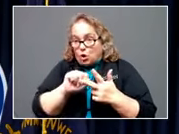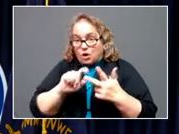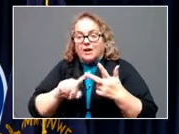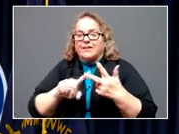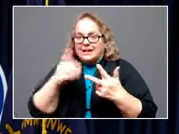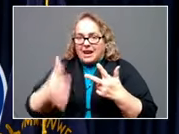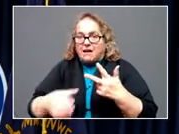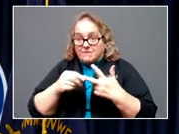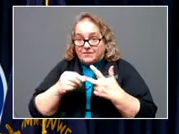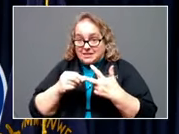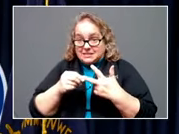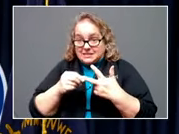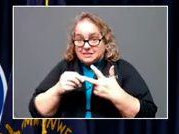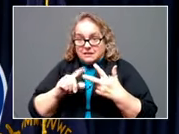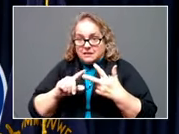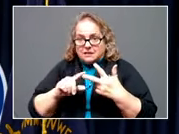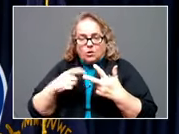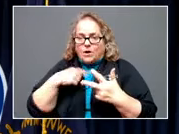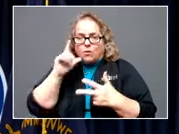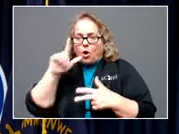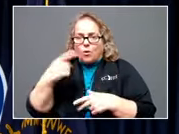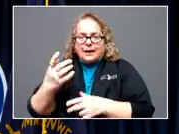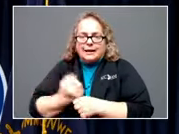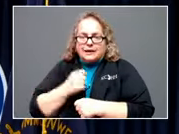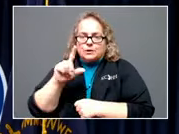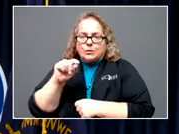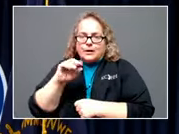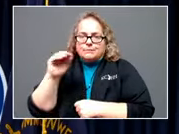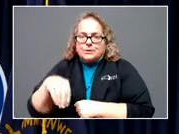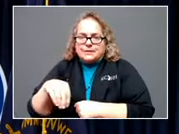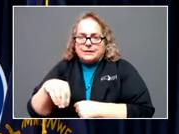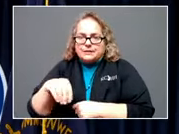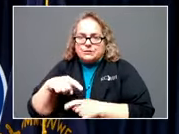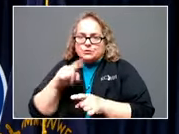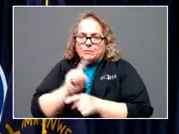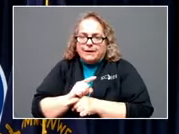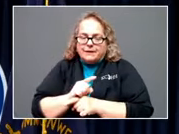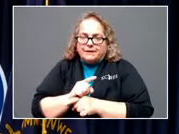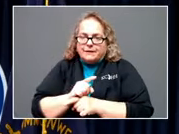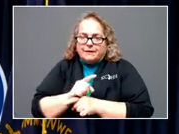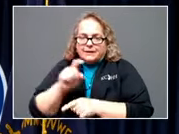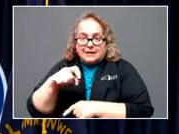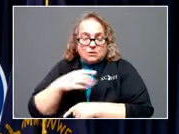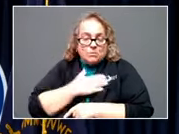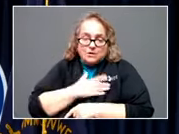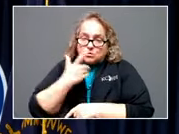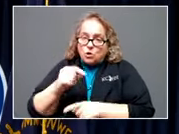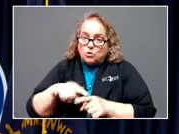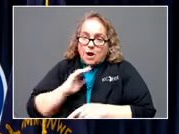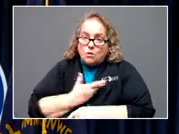probably less than 20% of what we would need to meet the demand. So folks, please go to our website. You can see where the monoclonal sites